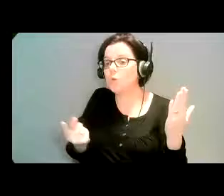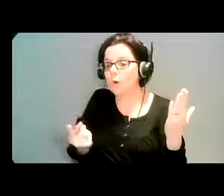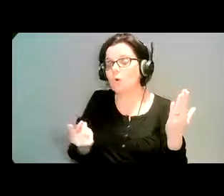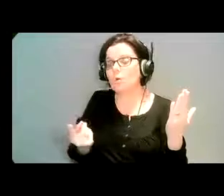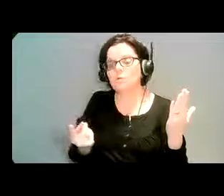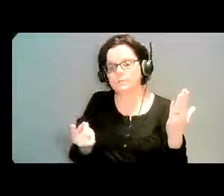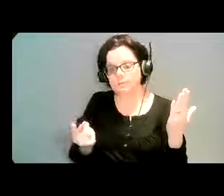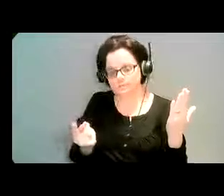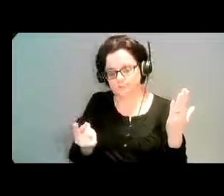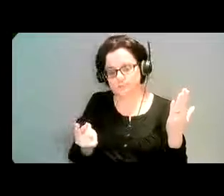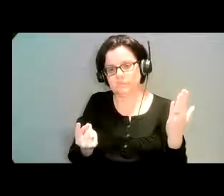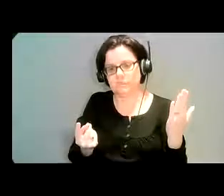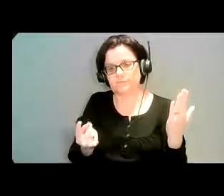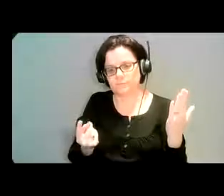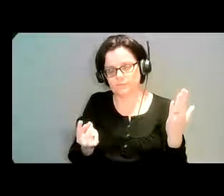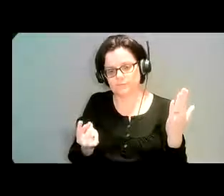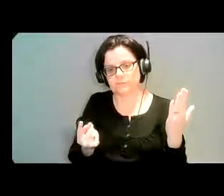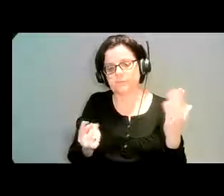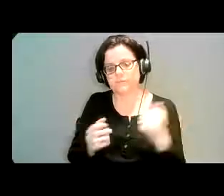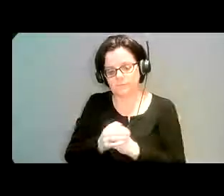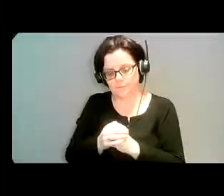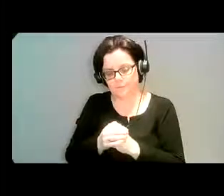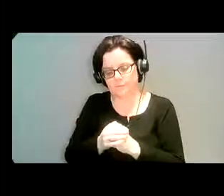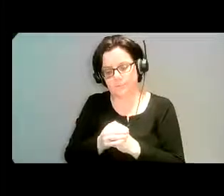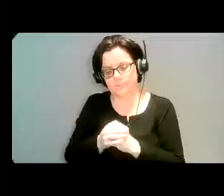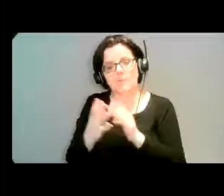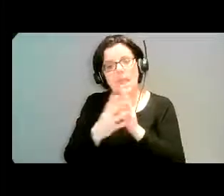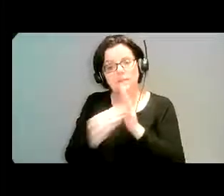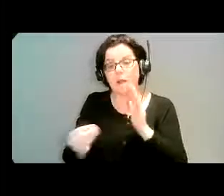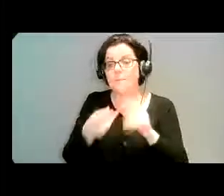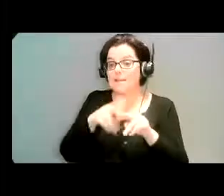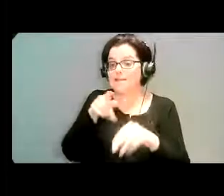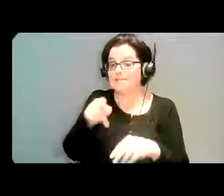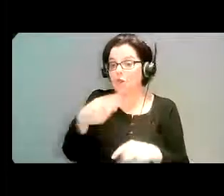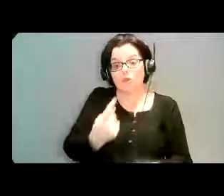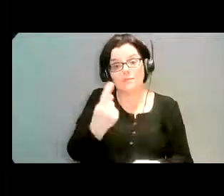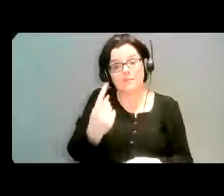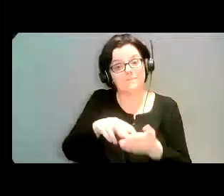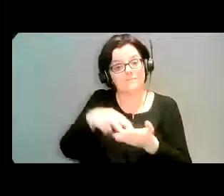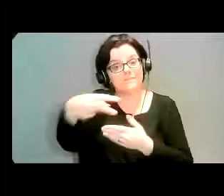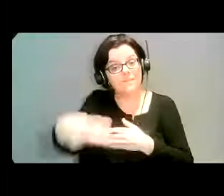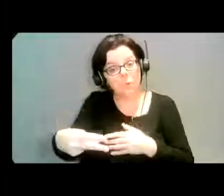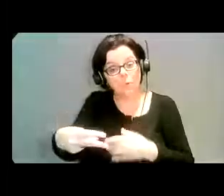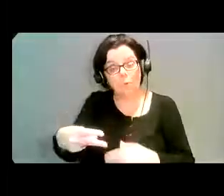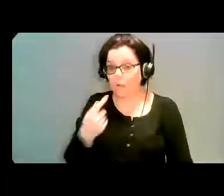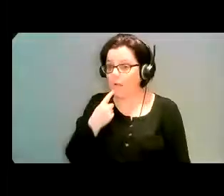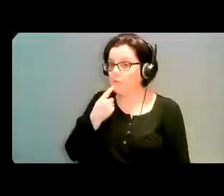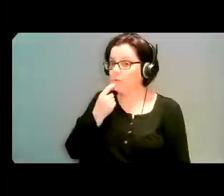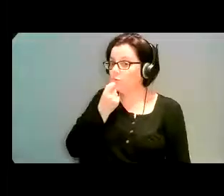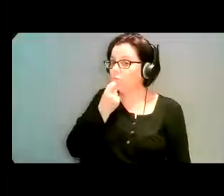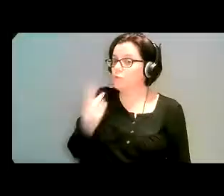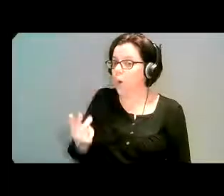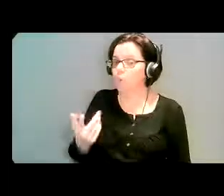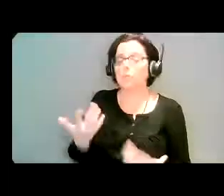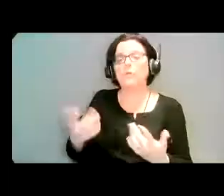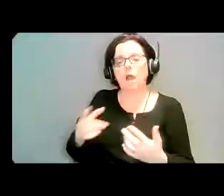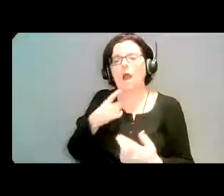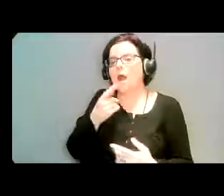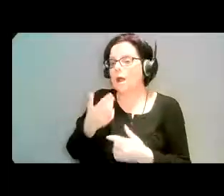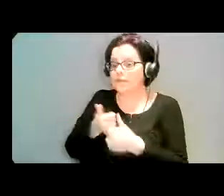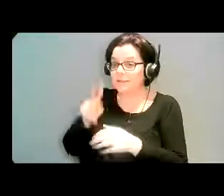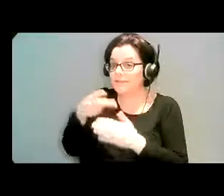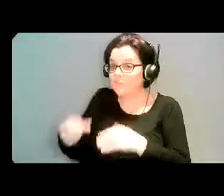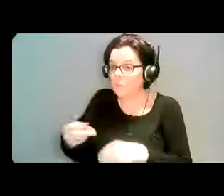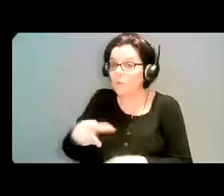you had a major, I don't know, fall or some kind of accident because you didn't have support, and you were,